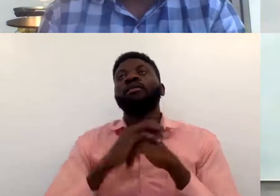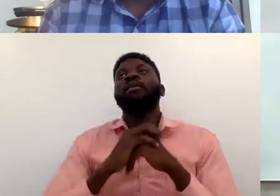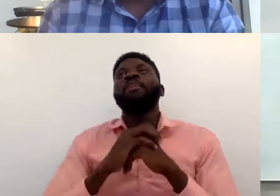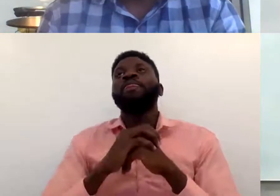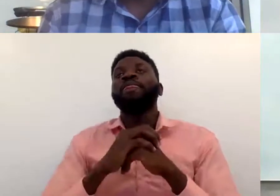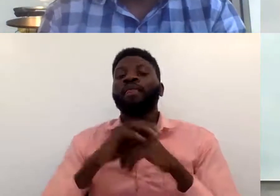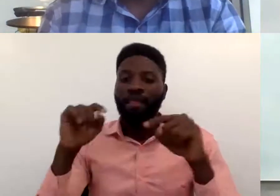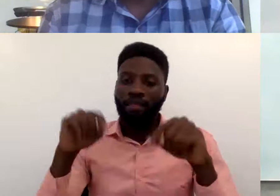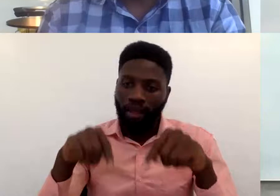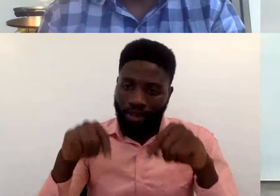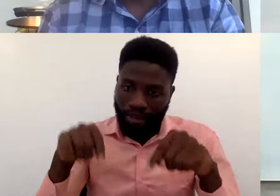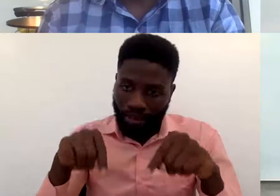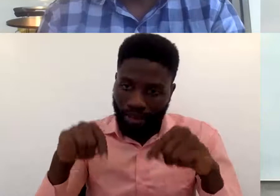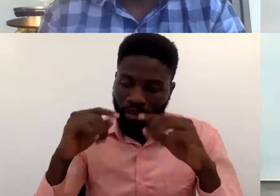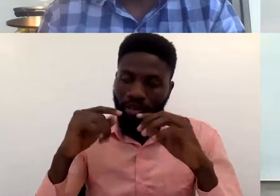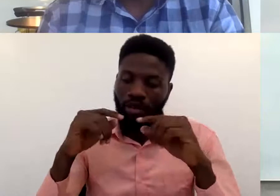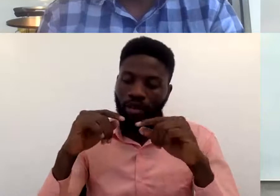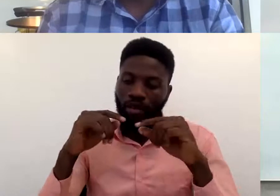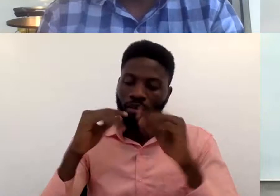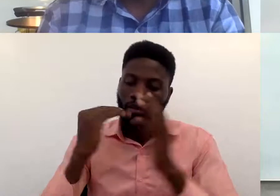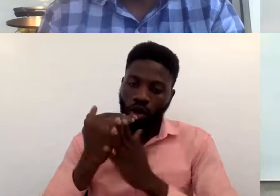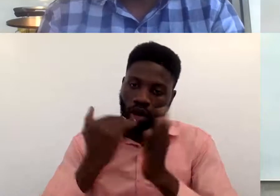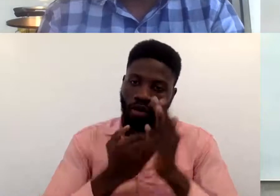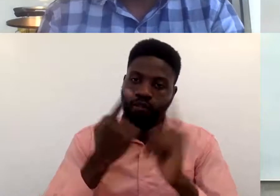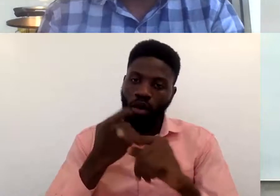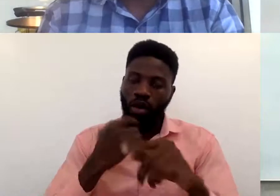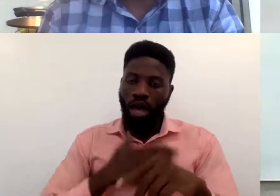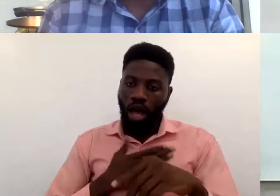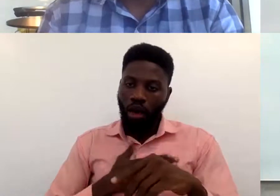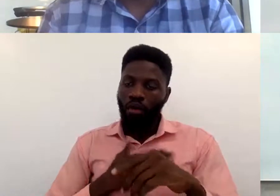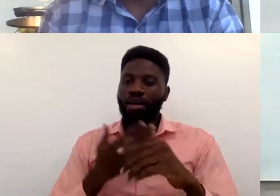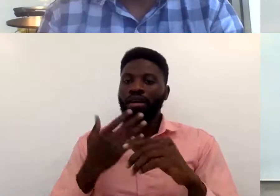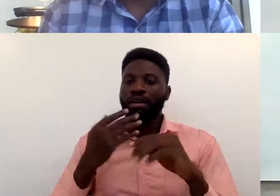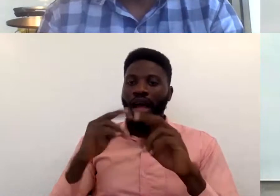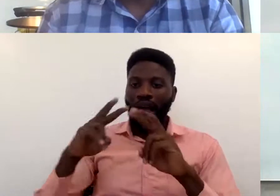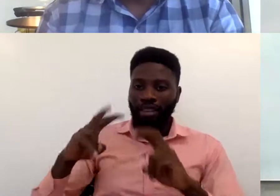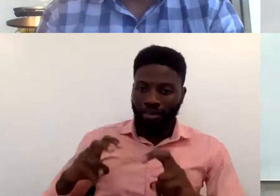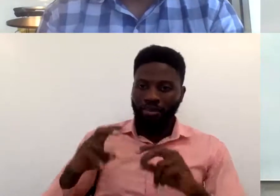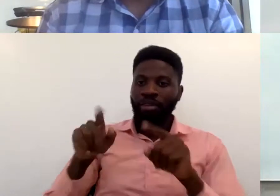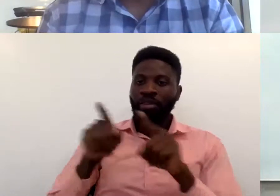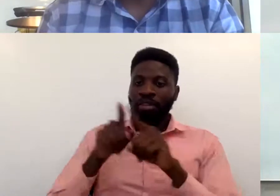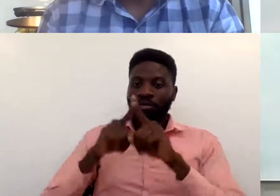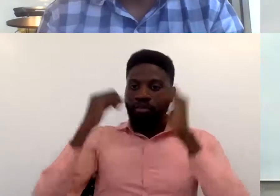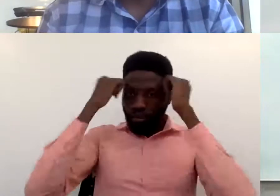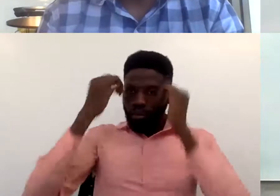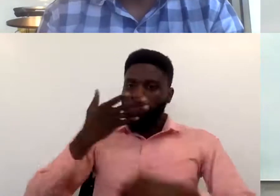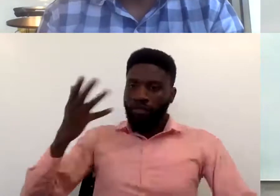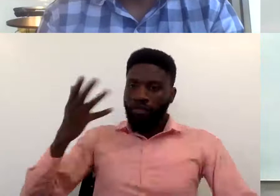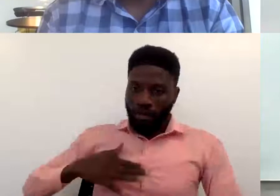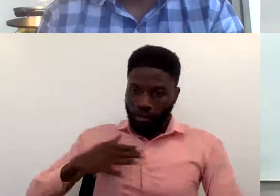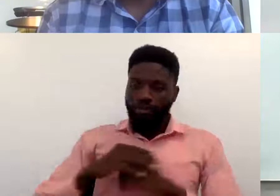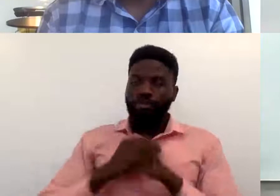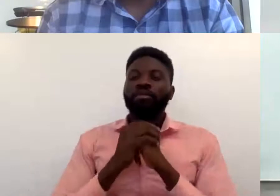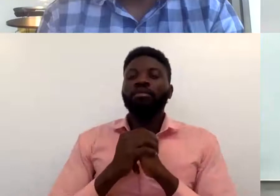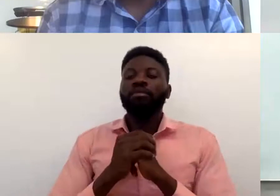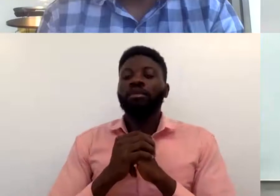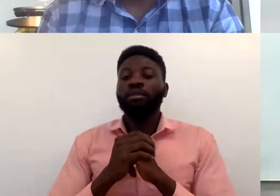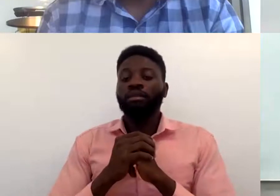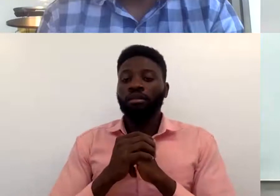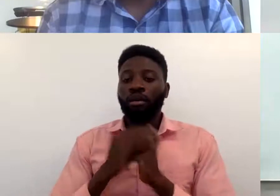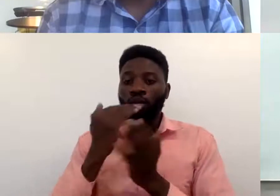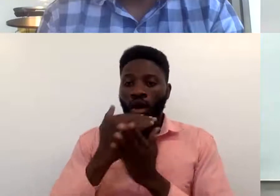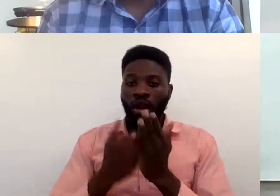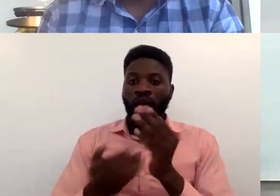this program, based on our assessment and based on the feedback that we have received from students, has also helped institutions,